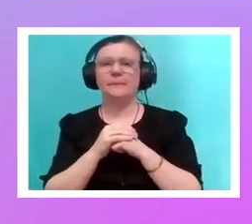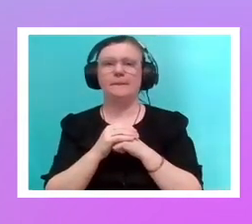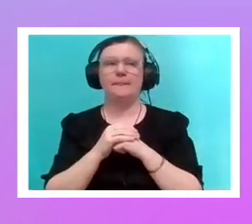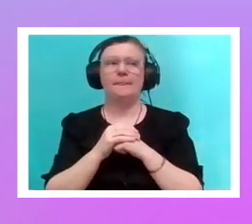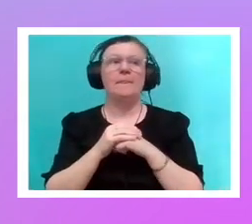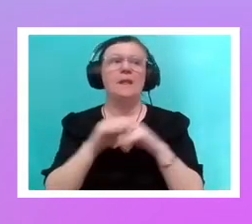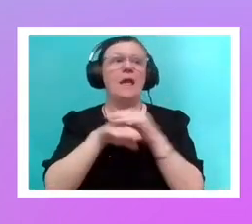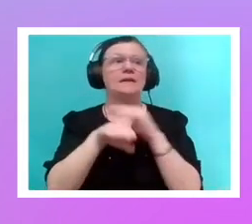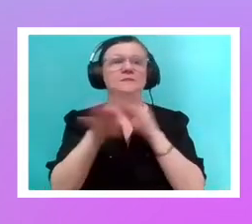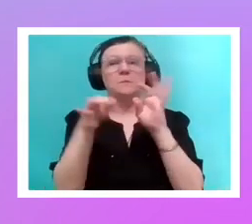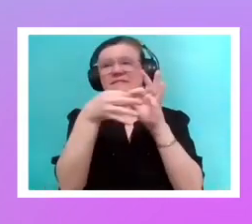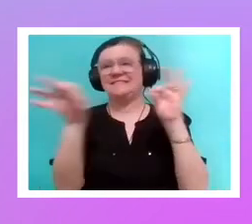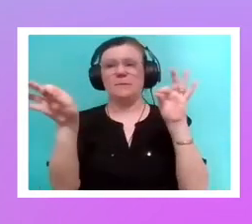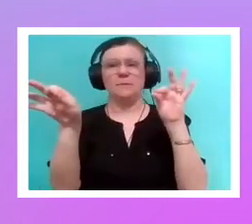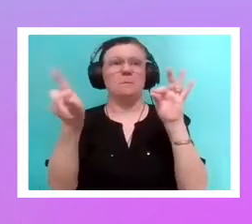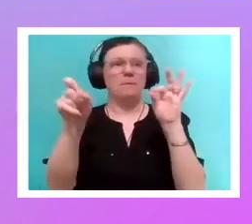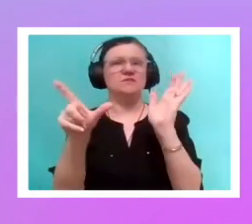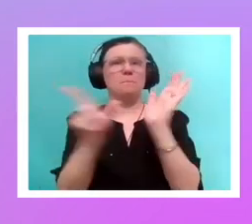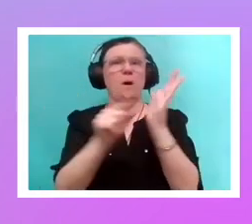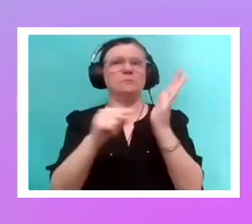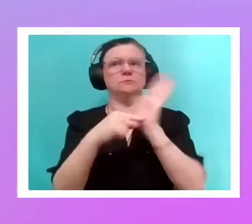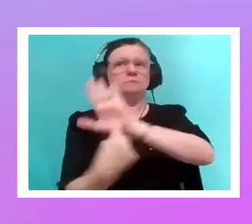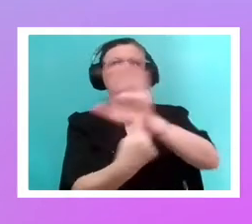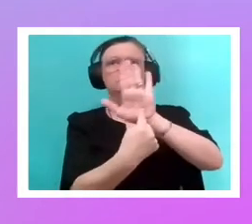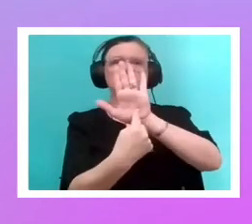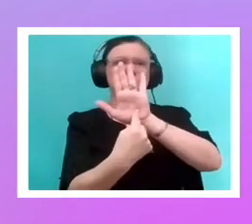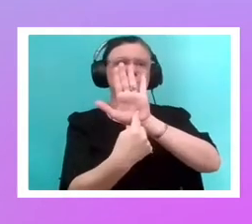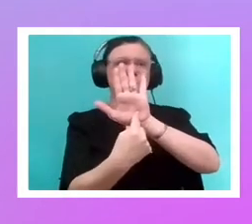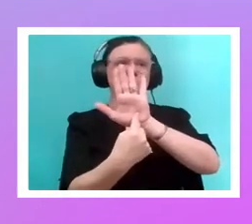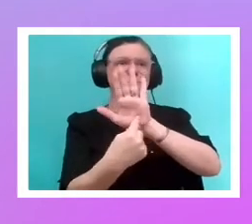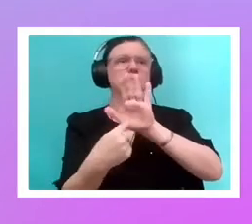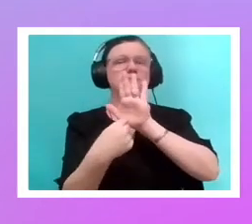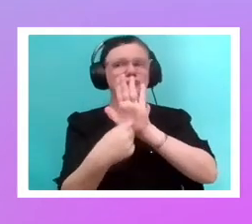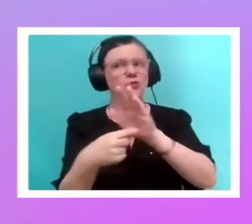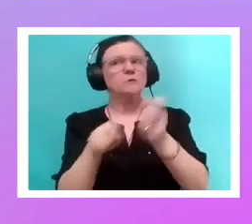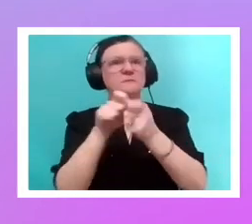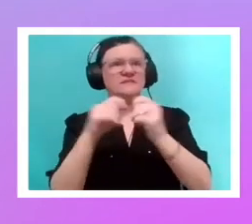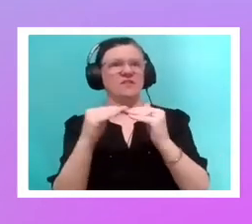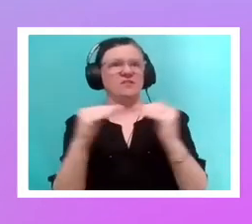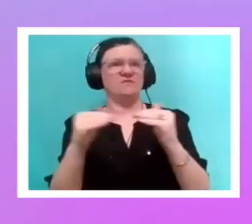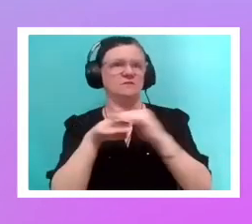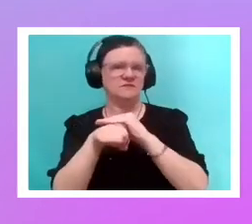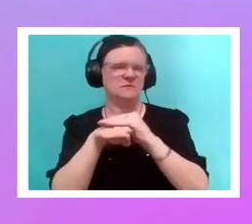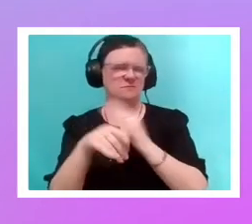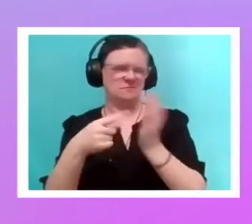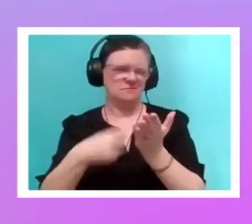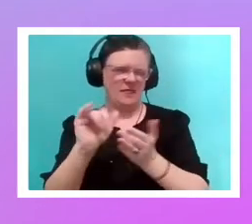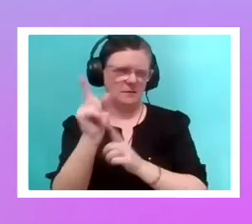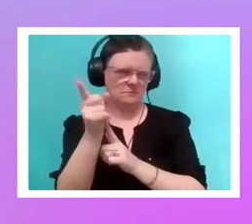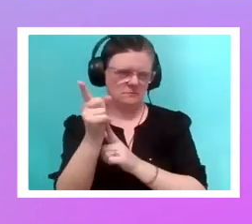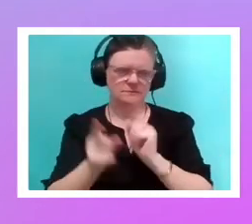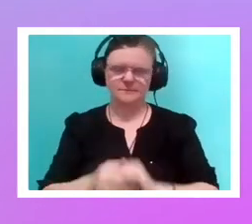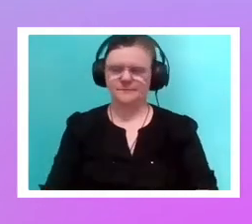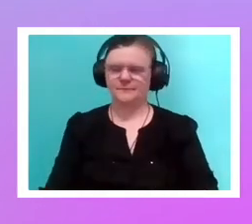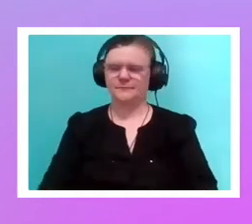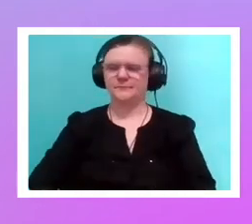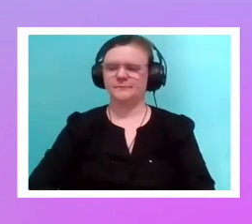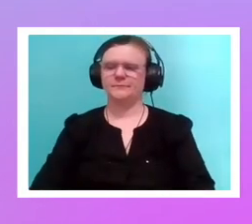accessibility statement. This will make clear the level of accessibility across the site or app, and I'll talk a bit more about that in a short while.